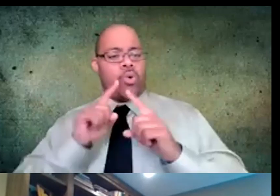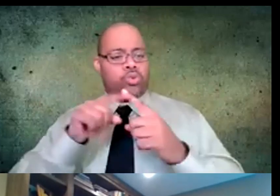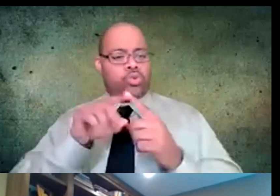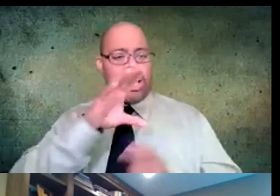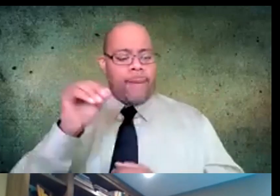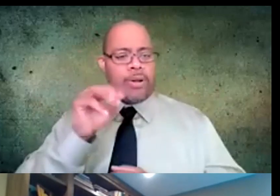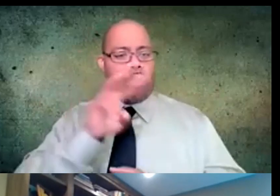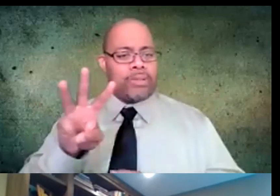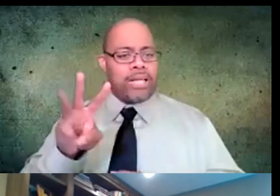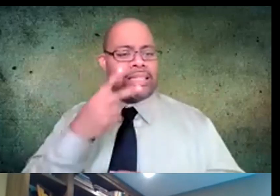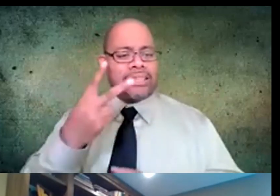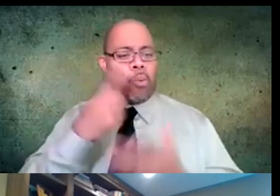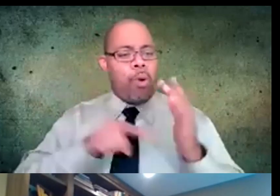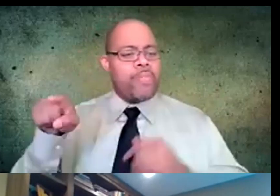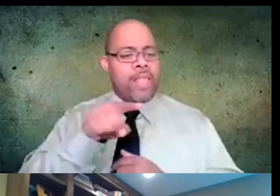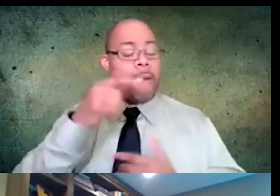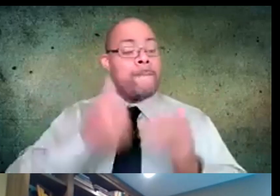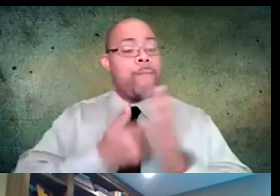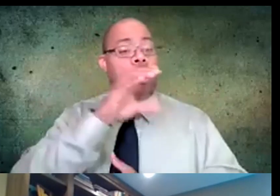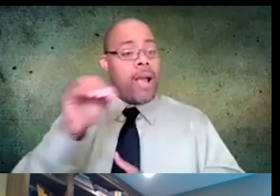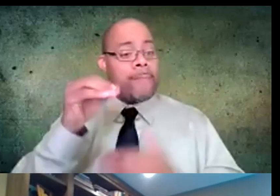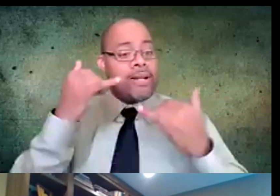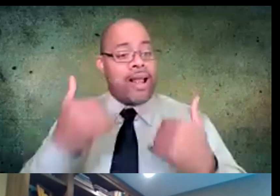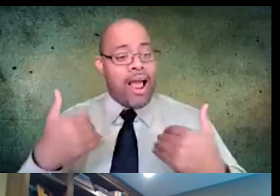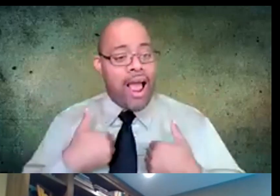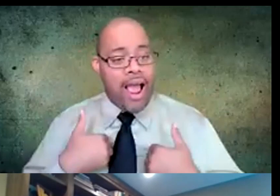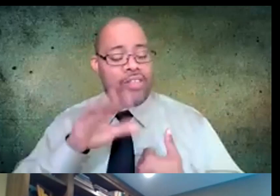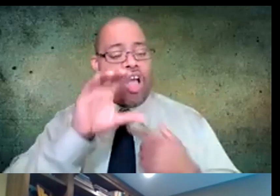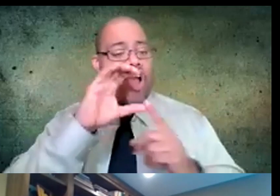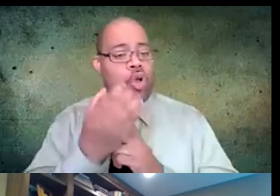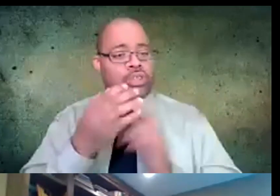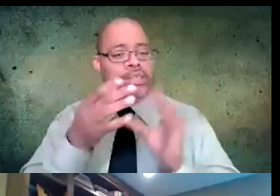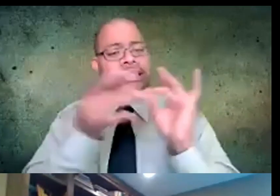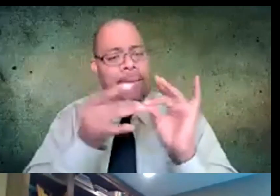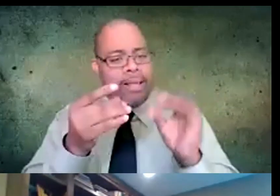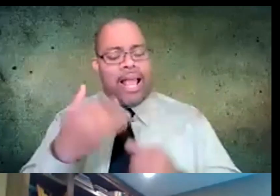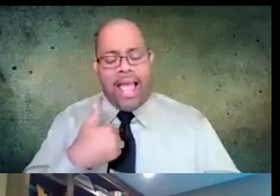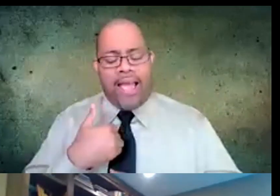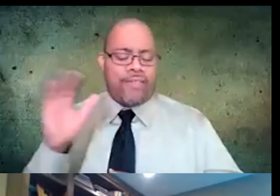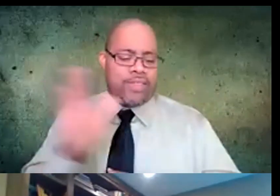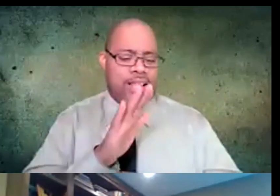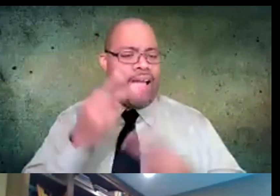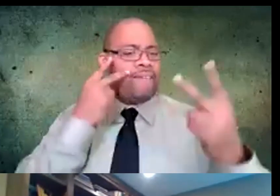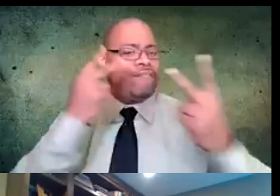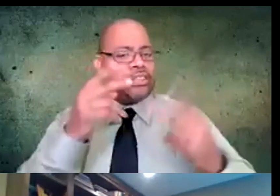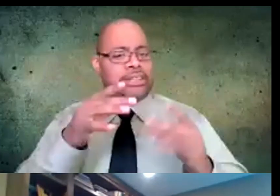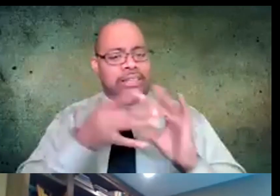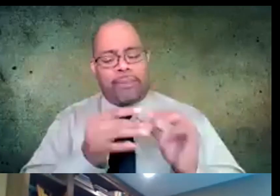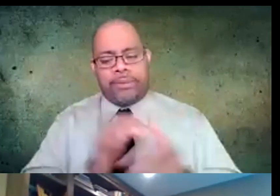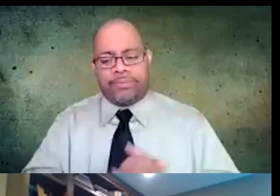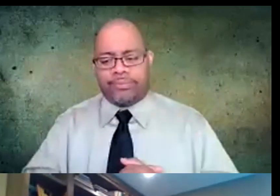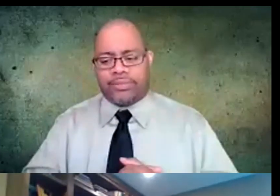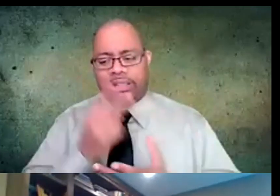website to see what they, because most companies nowadays have their culture statement, have their vision statement. See